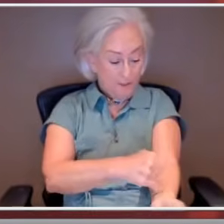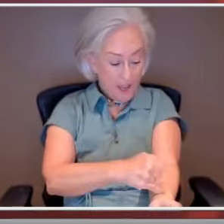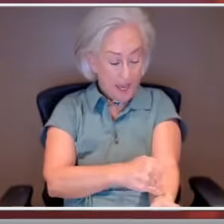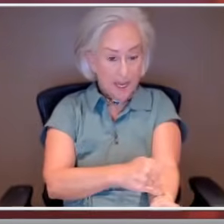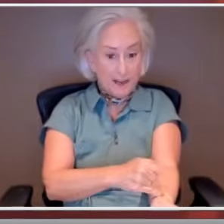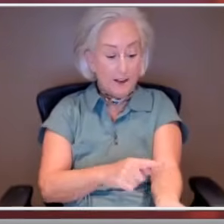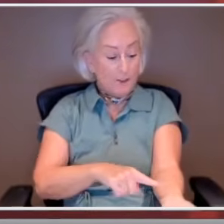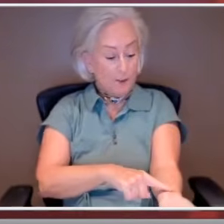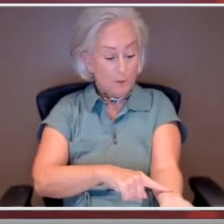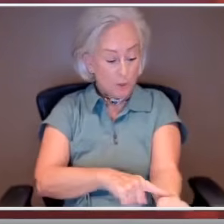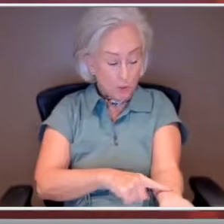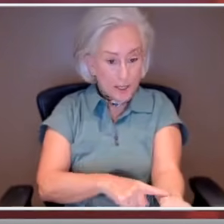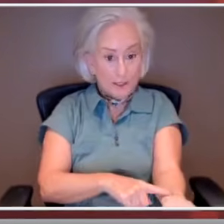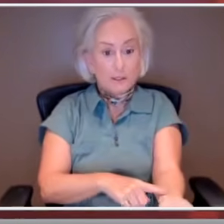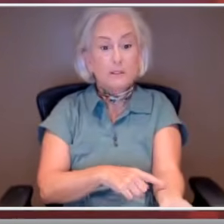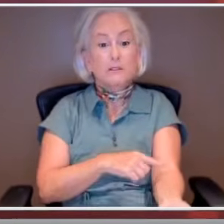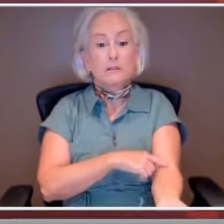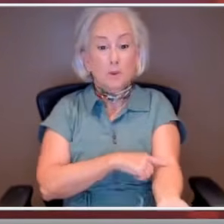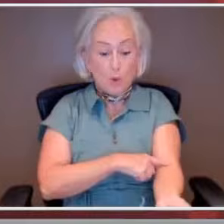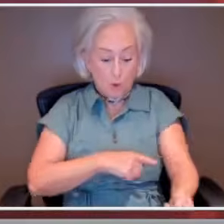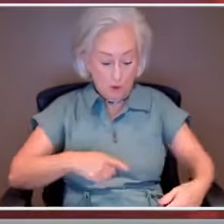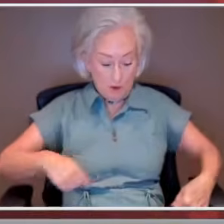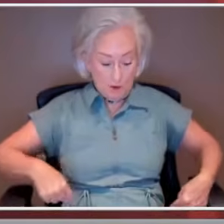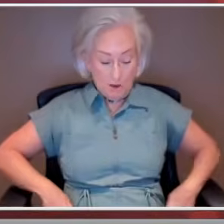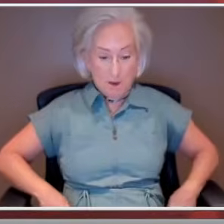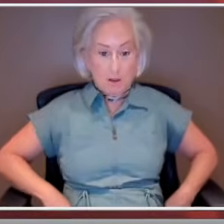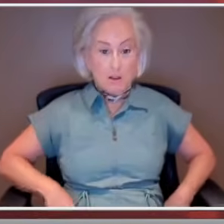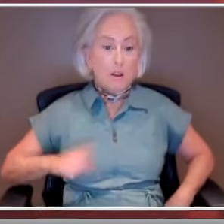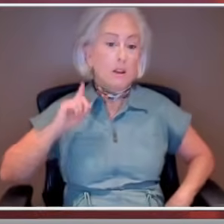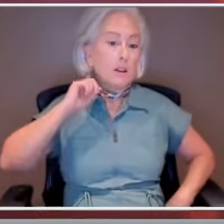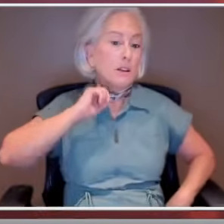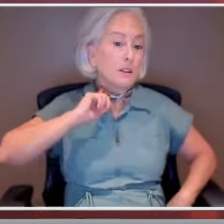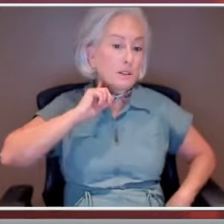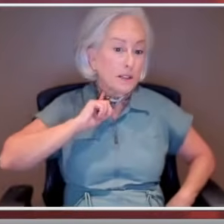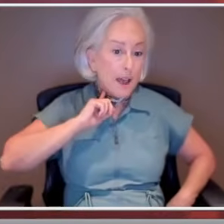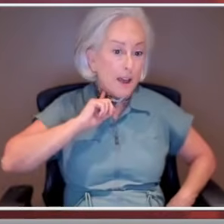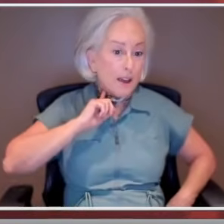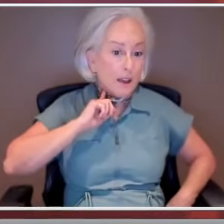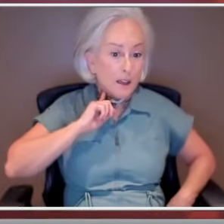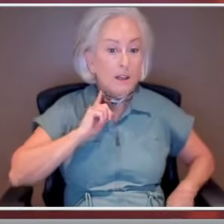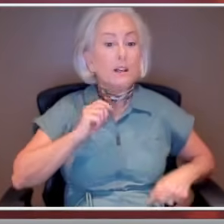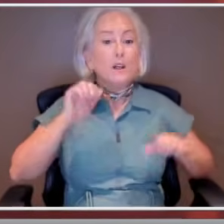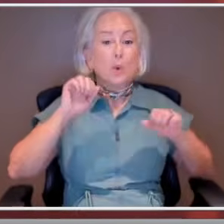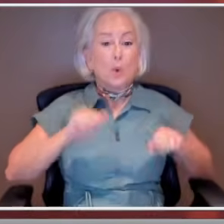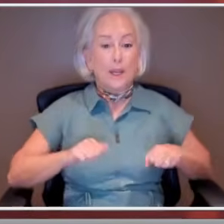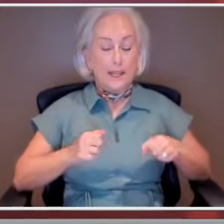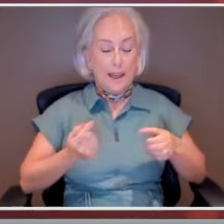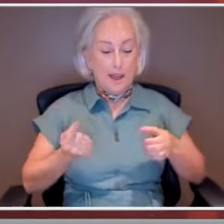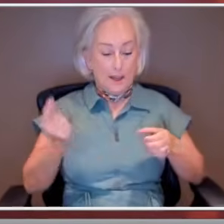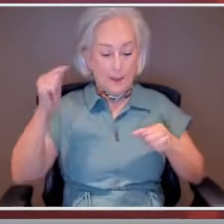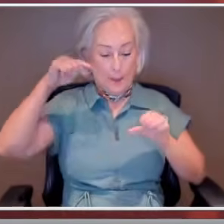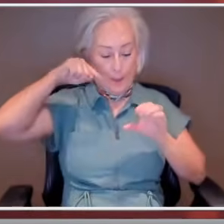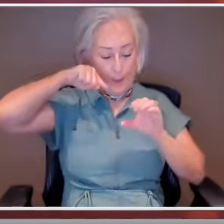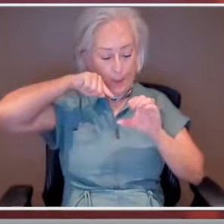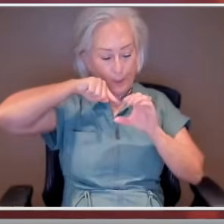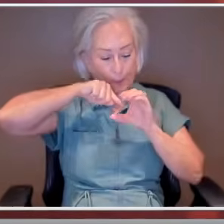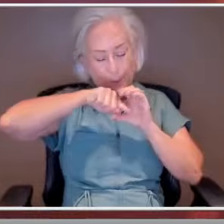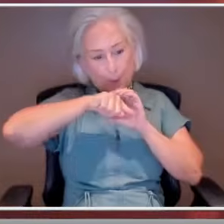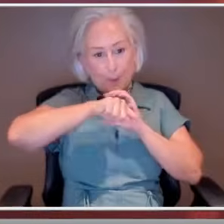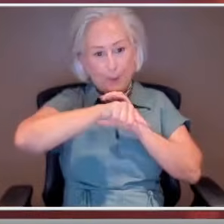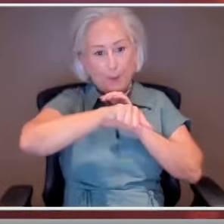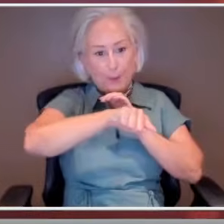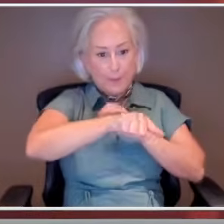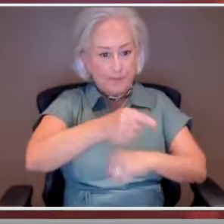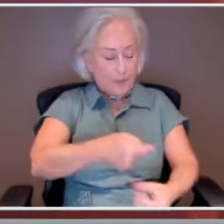neck to various places in the heart. So we can take those catheters and start in the wrist and